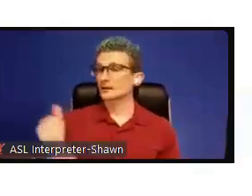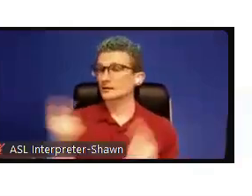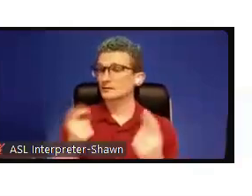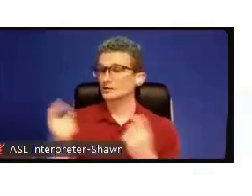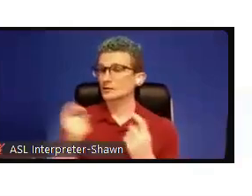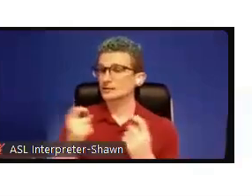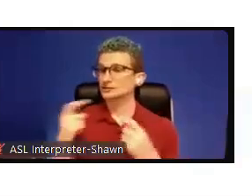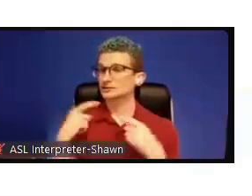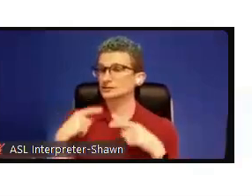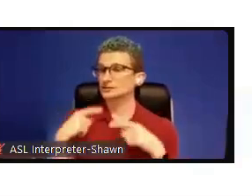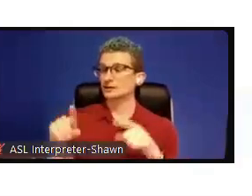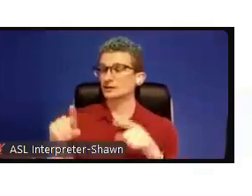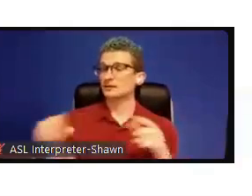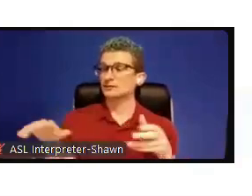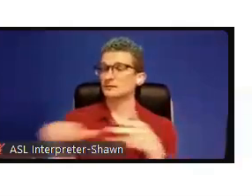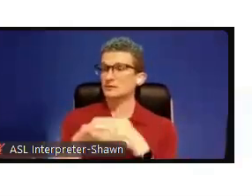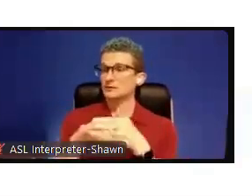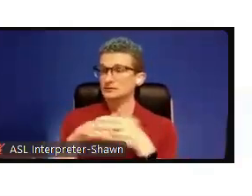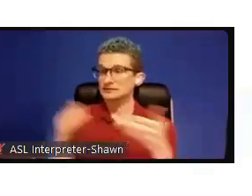here?